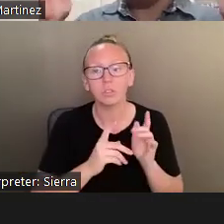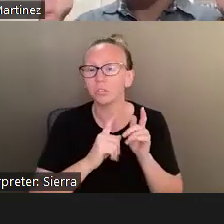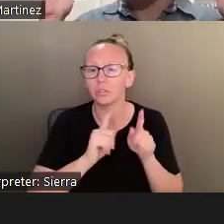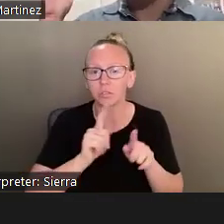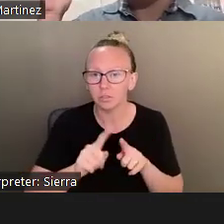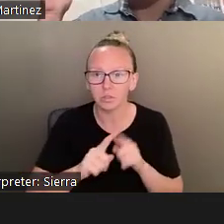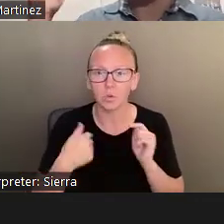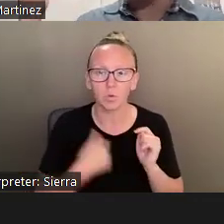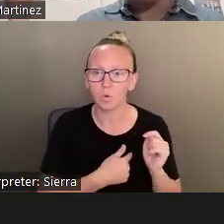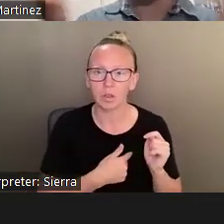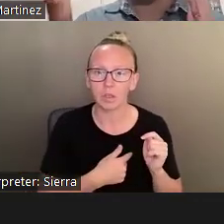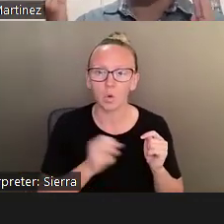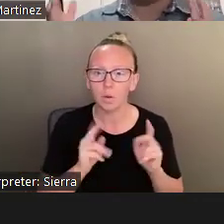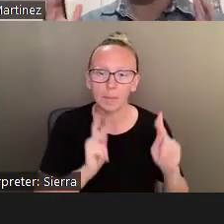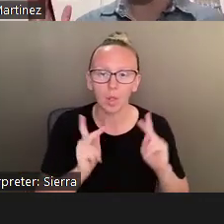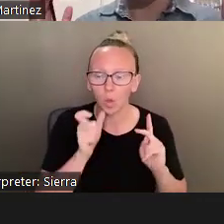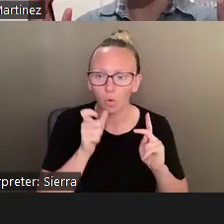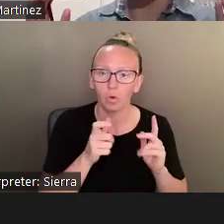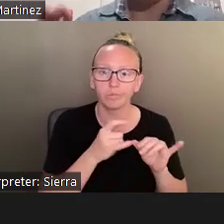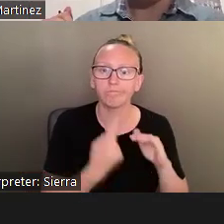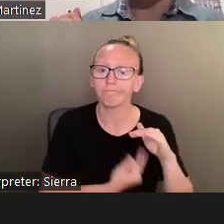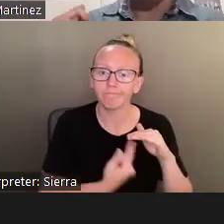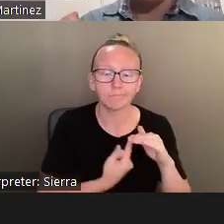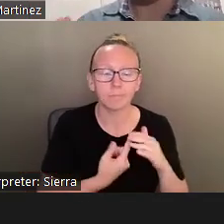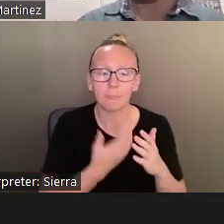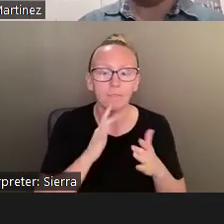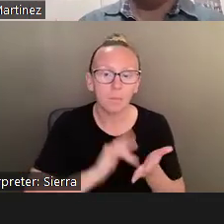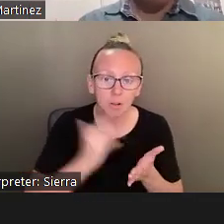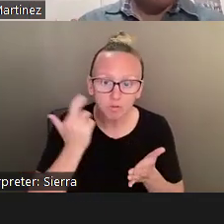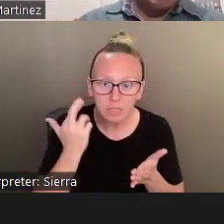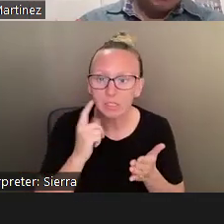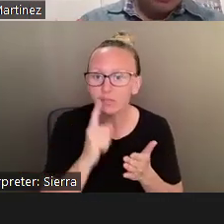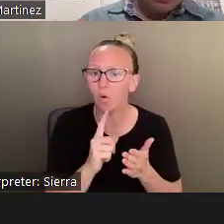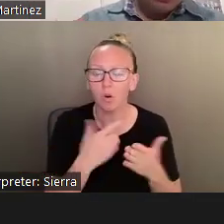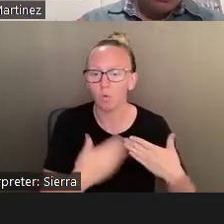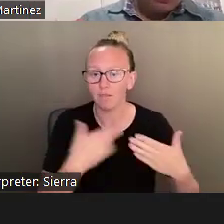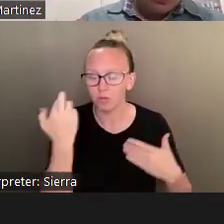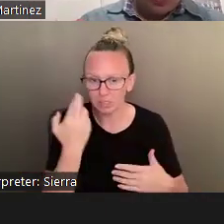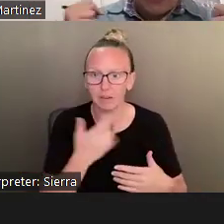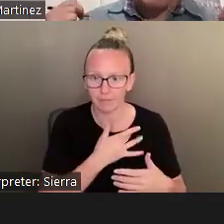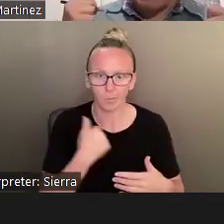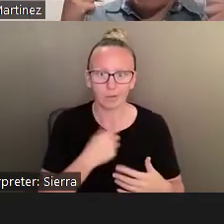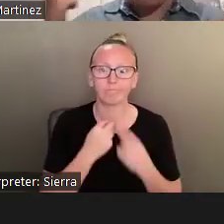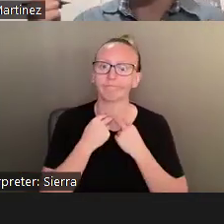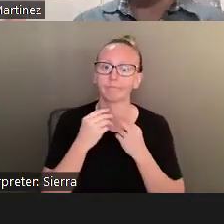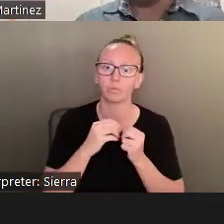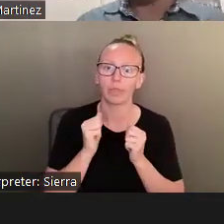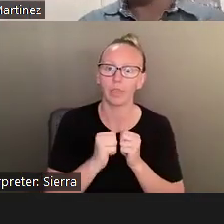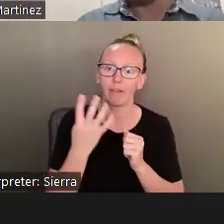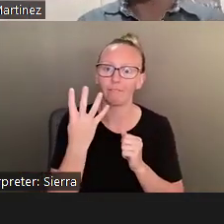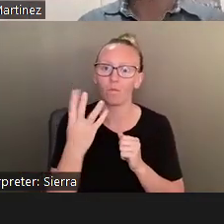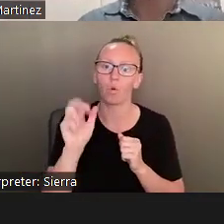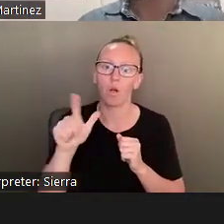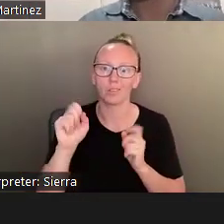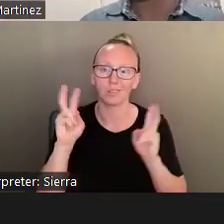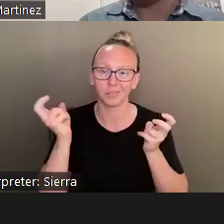the kind of four walls around us. And in fact, that like there are ways out of that feeling